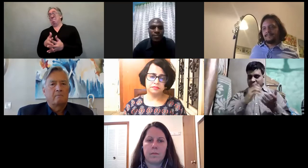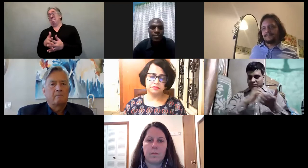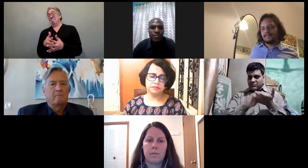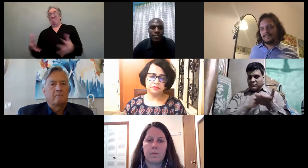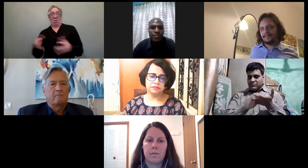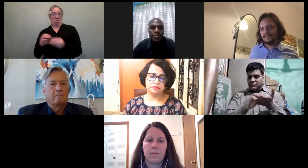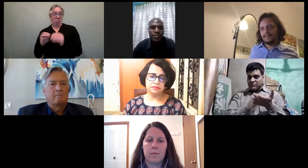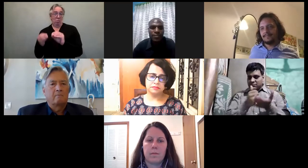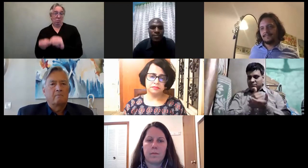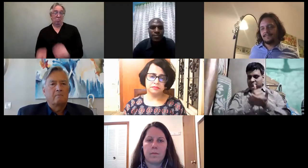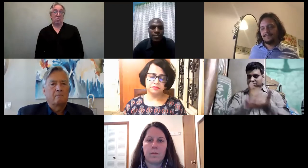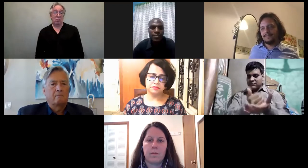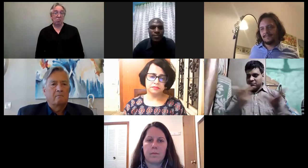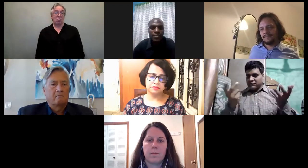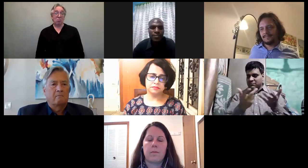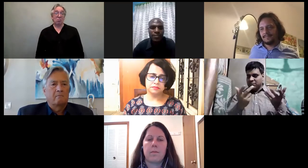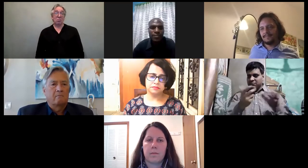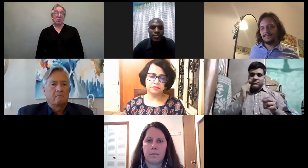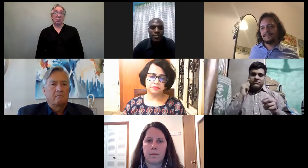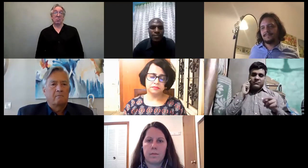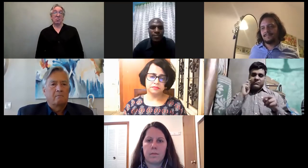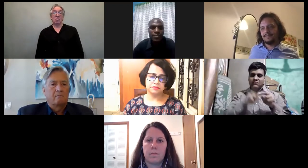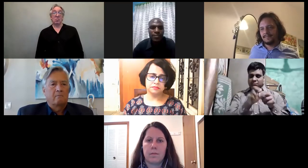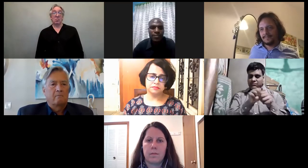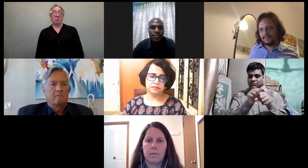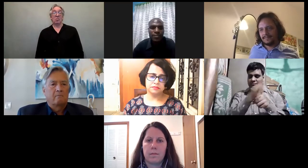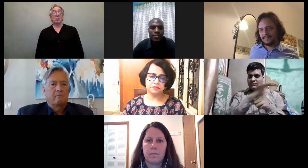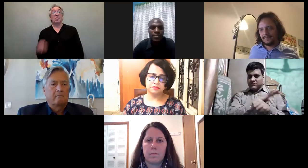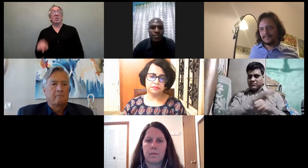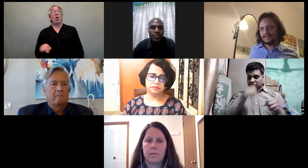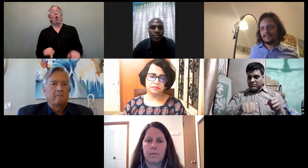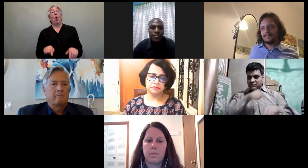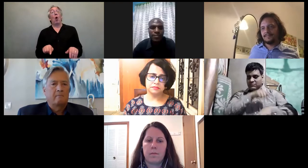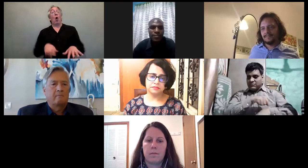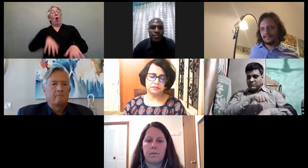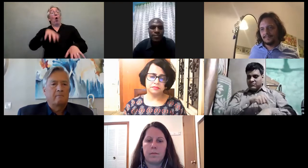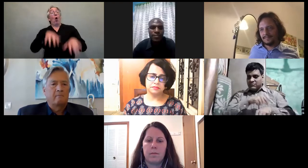When I was working in the office, I use my braille devices